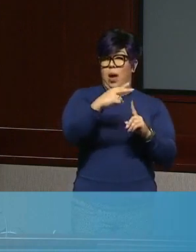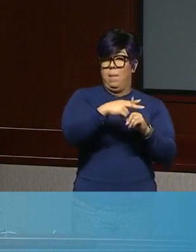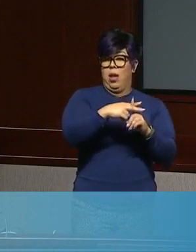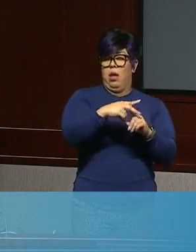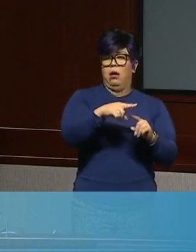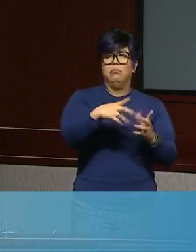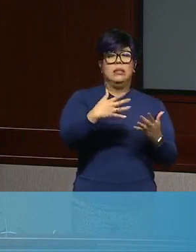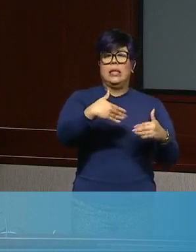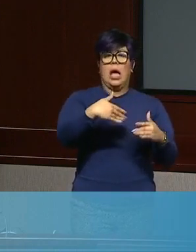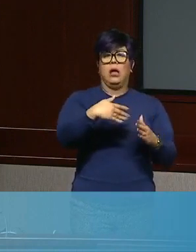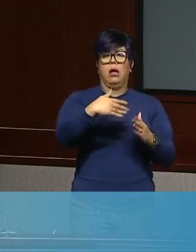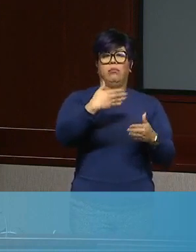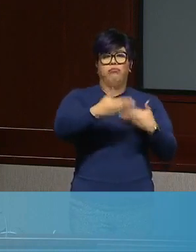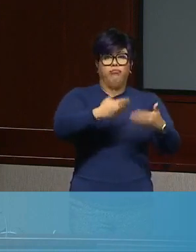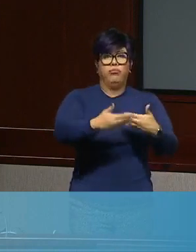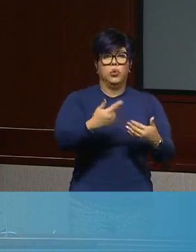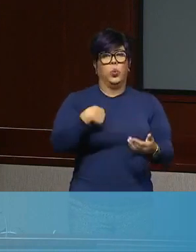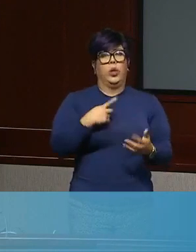review.